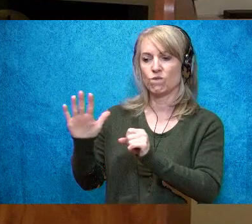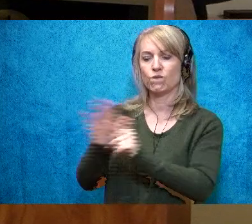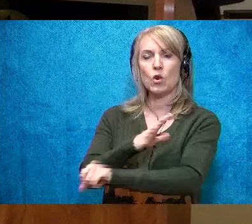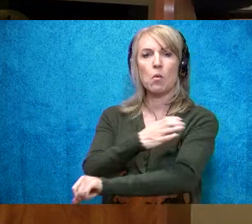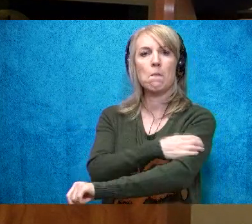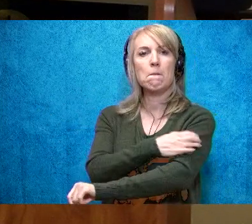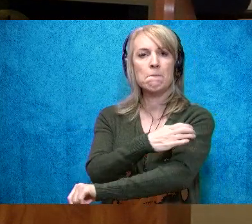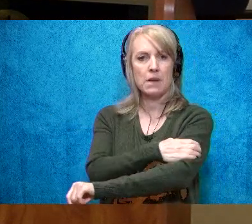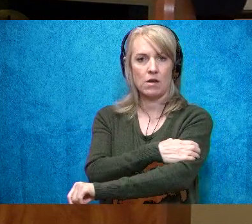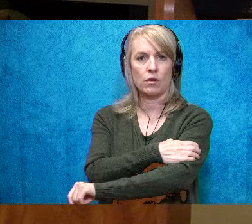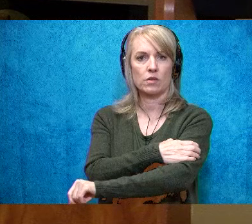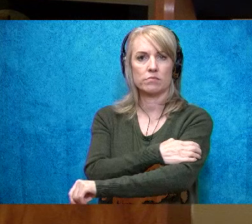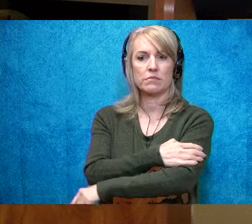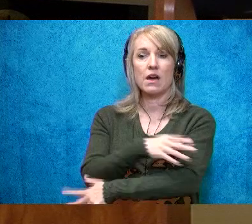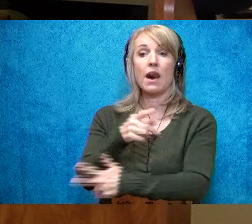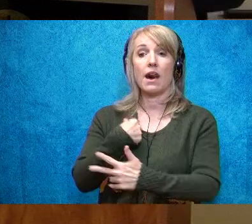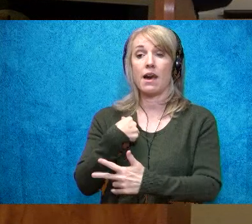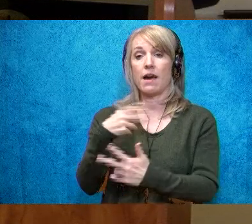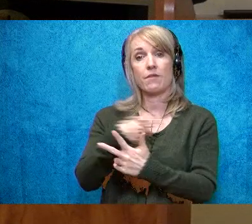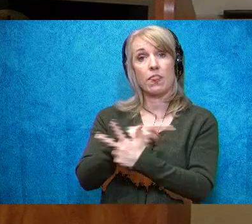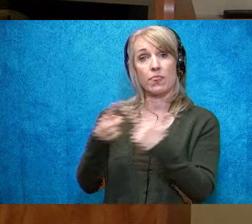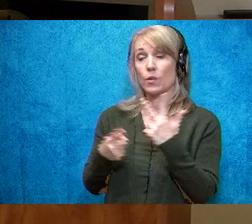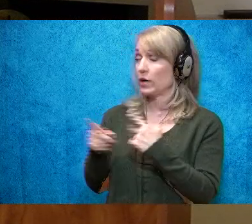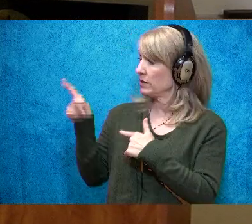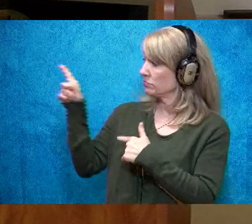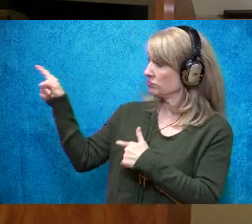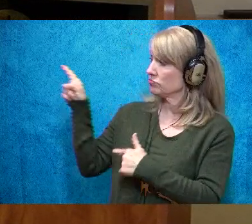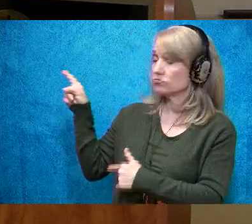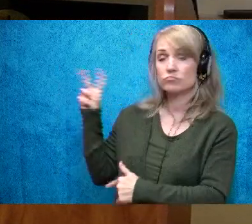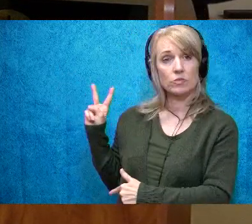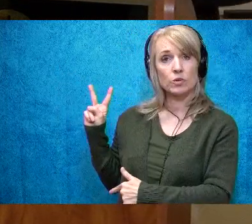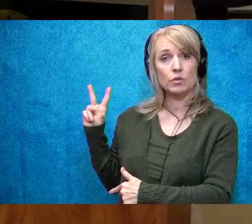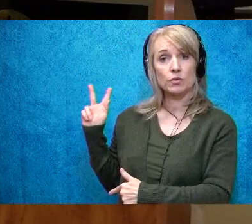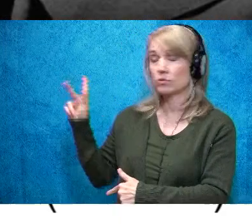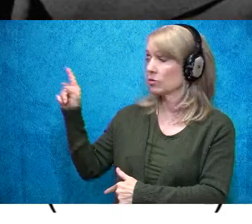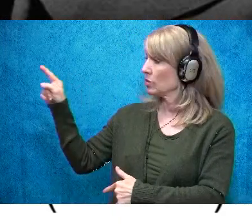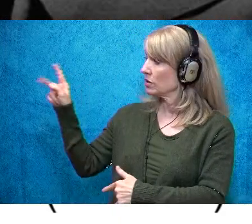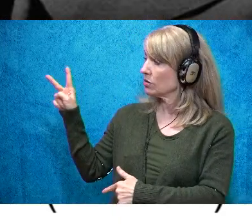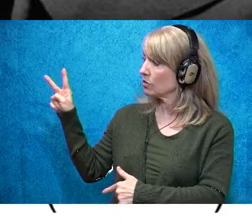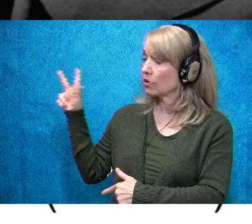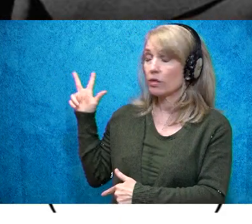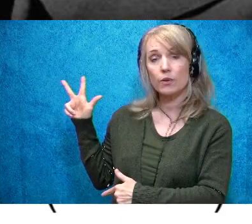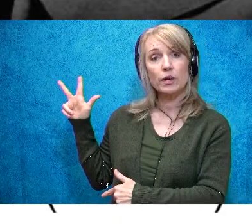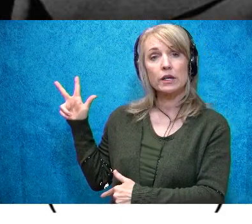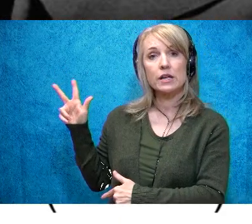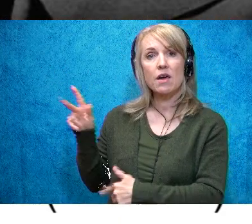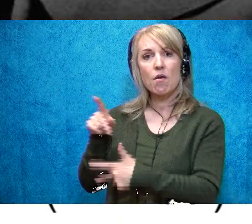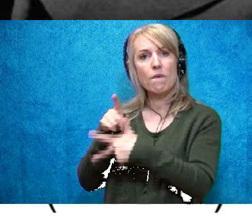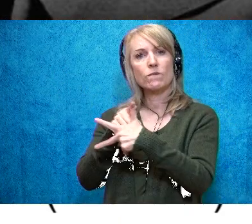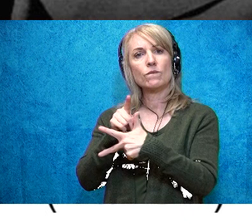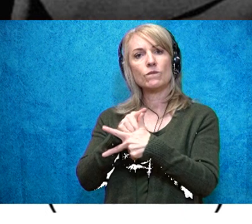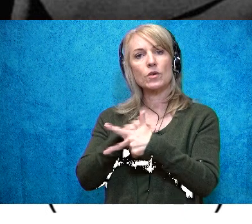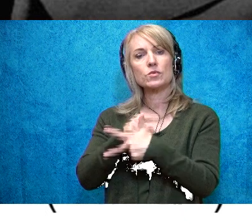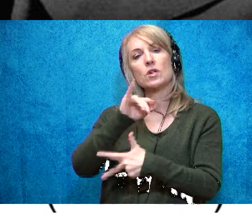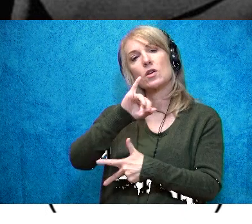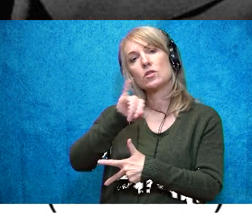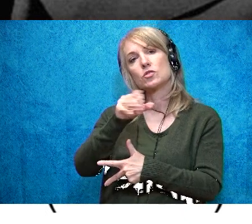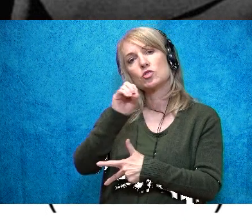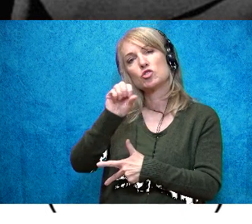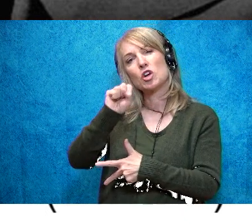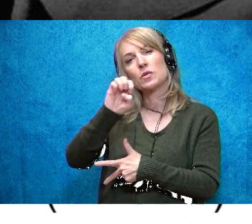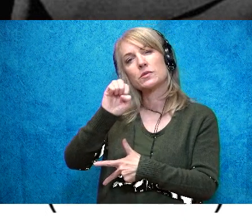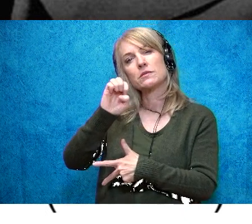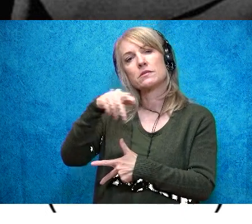three individuals on the smart board. The first one is Joseph Stalin in the Soviet Union. Now, we've learned